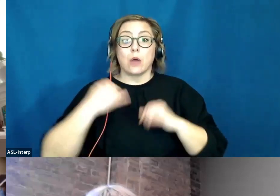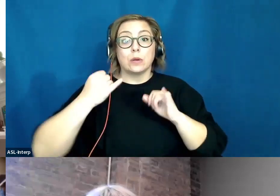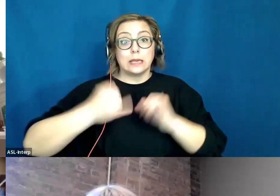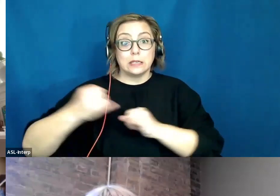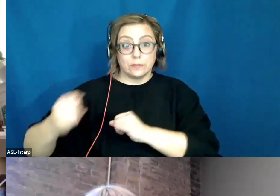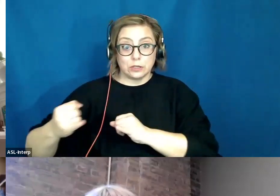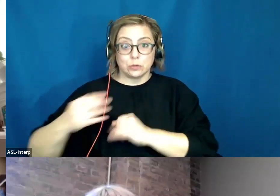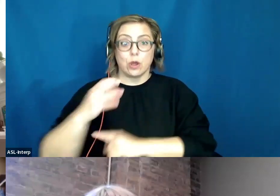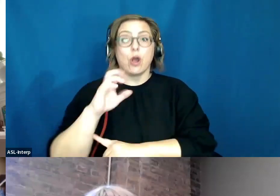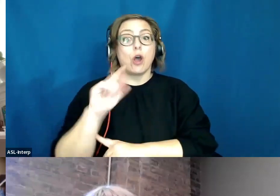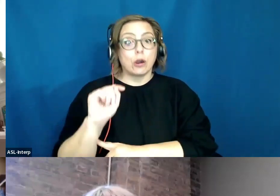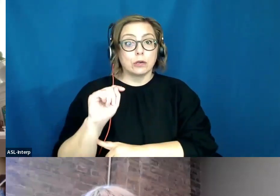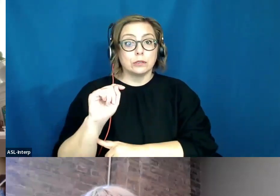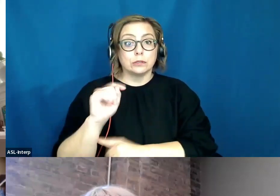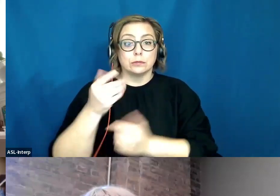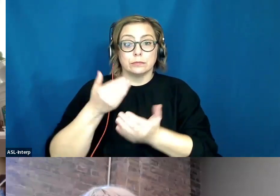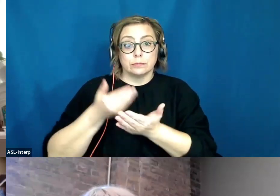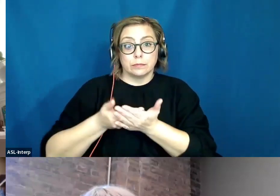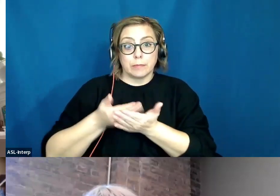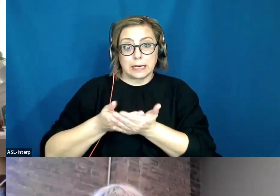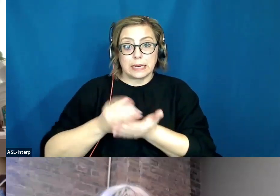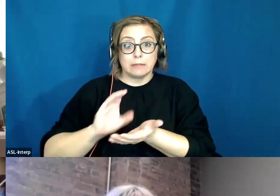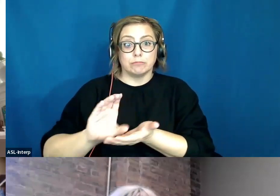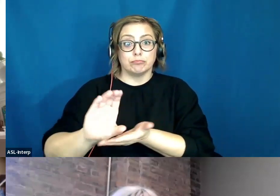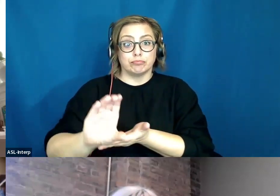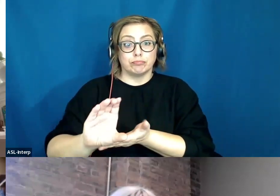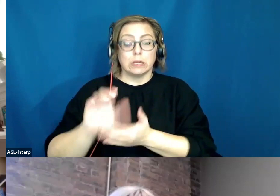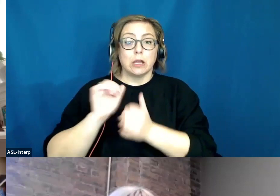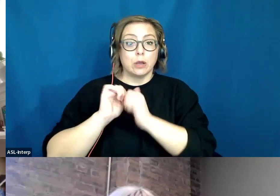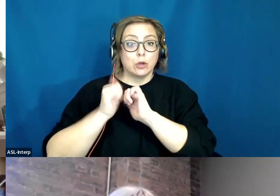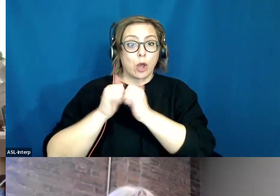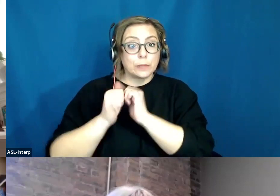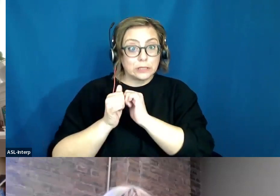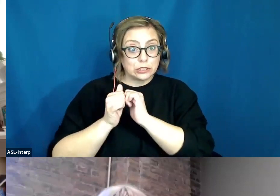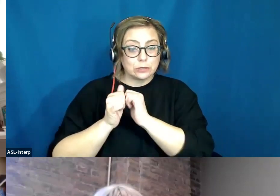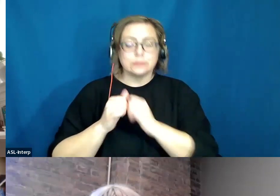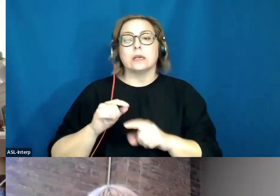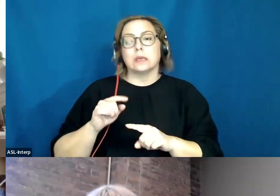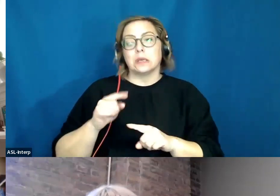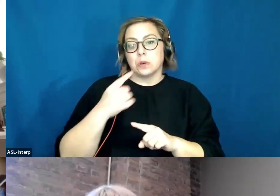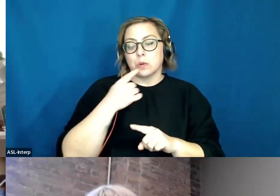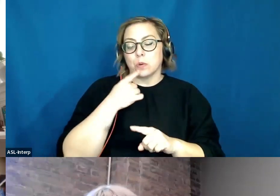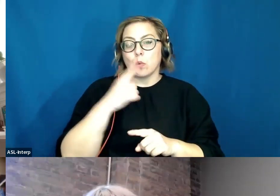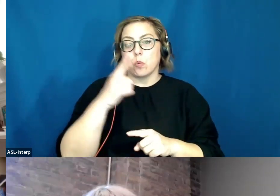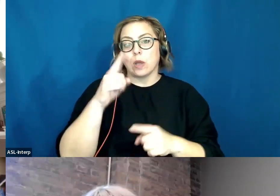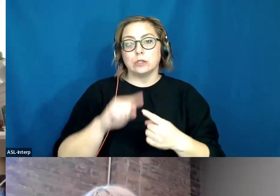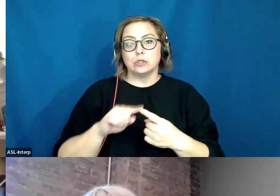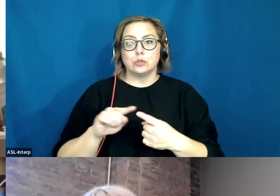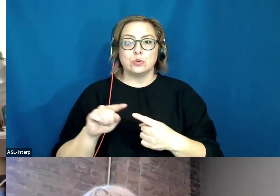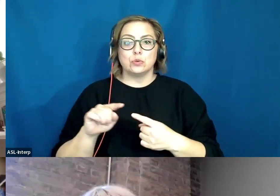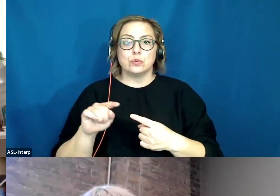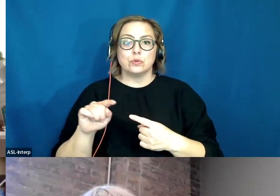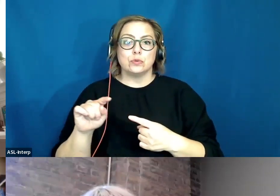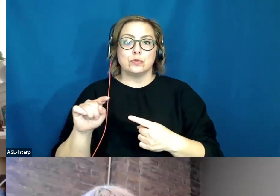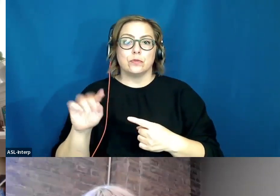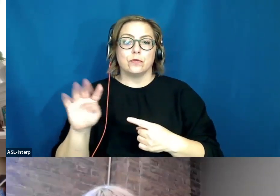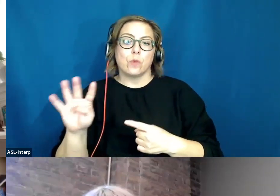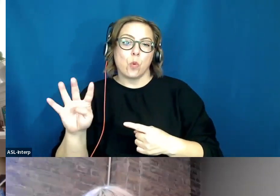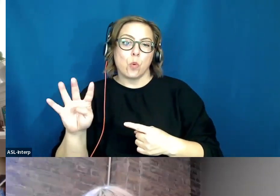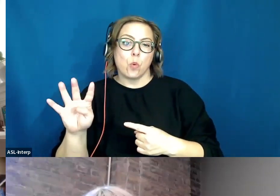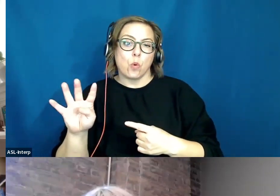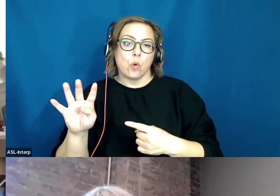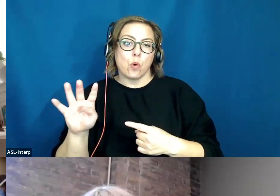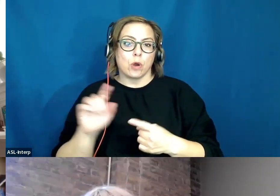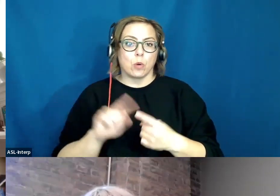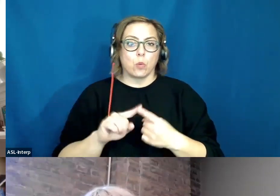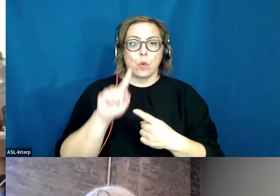grant competition, we probably have between 1 in 4 and 1 in 5